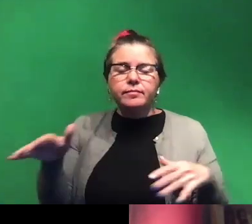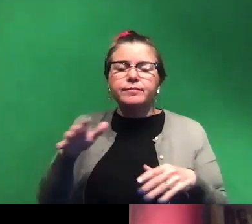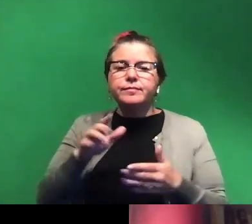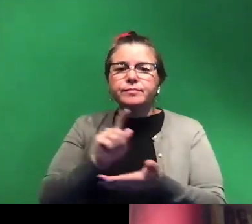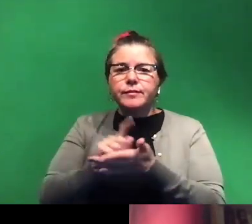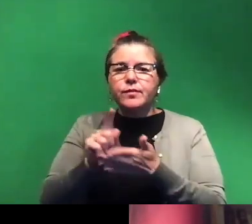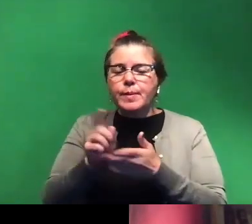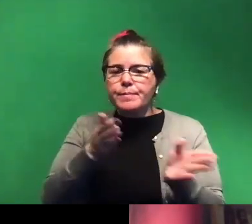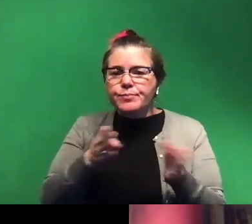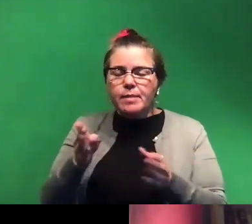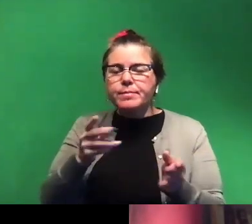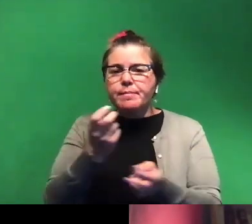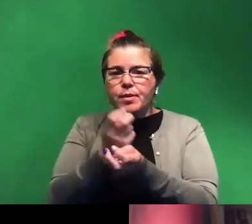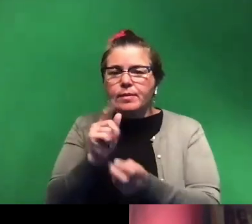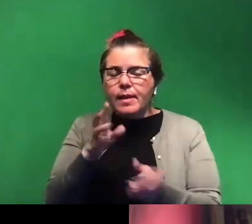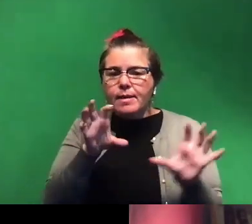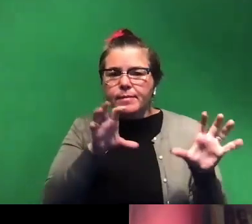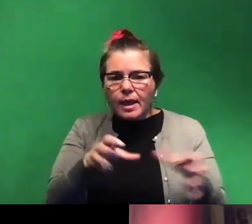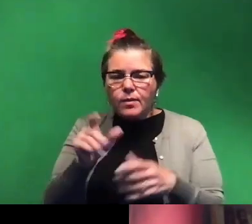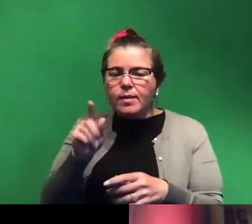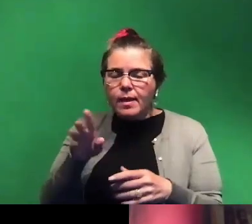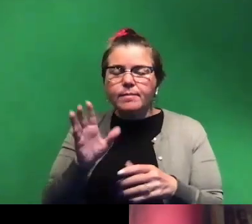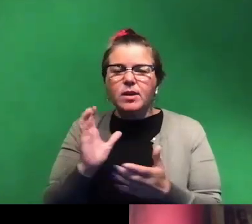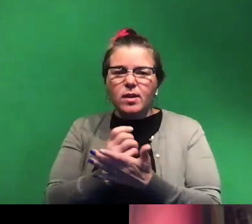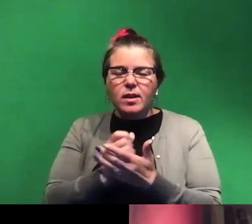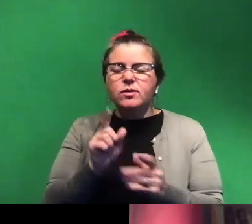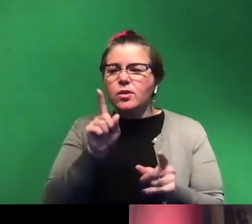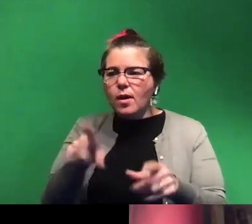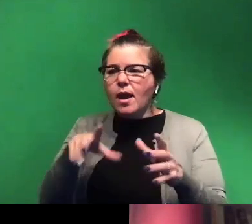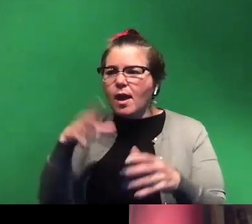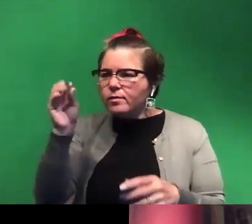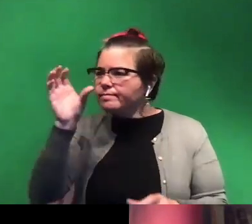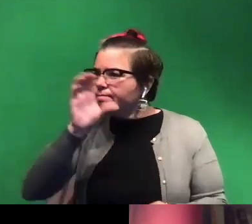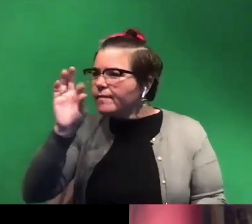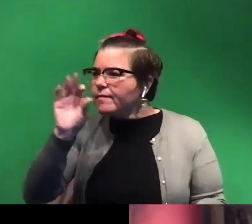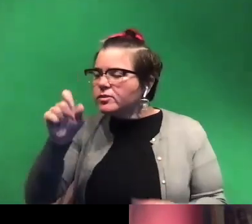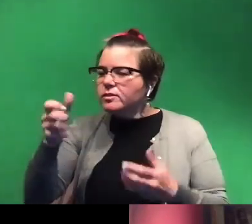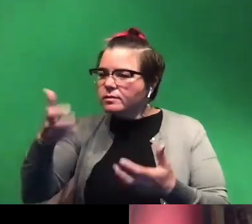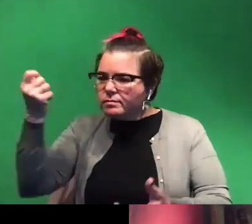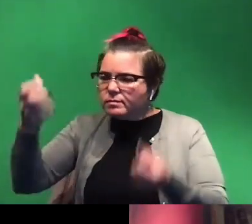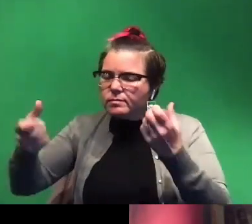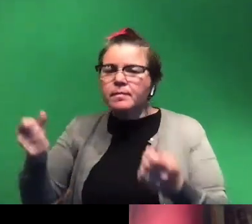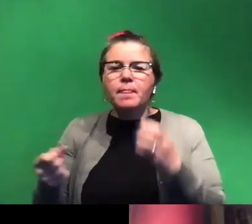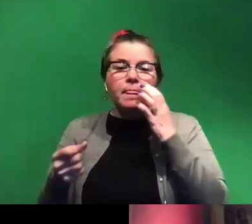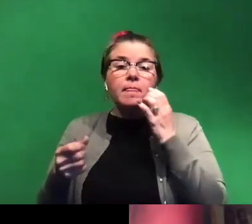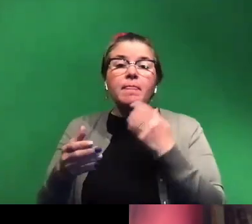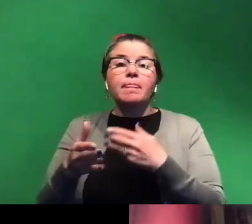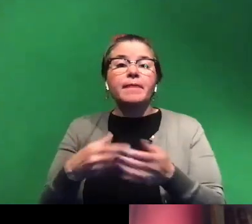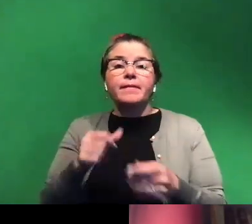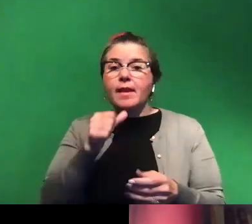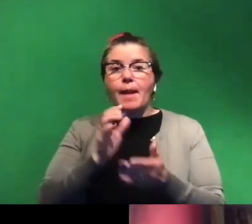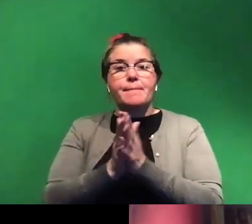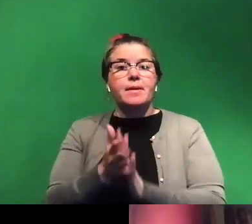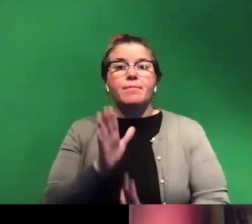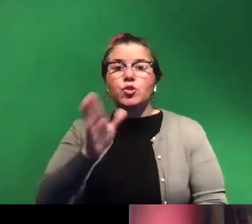prepping bones in the lab, categorizing bones in our collections, going into the field and looking for fossils and digging things up. So even if it doesn't become like